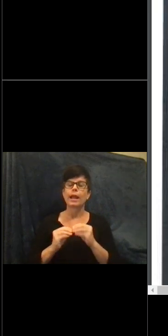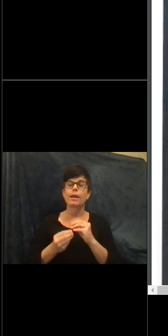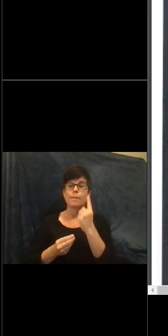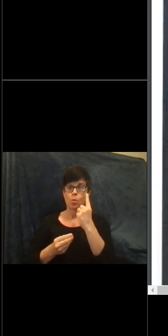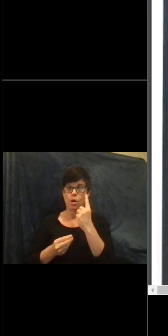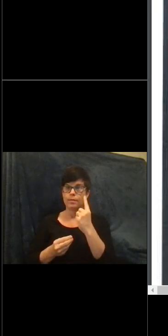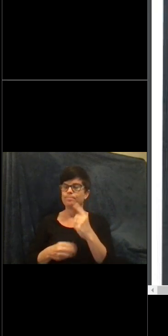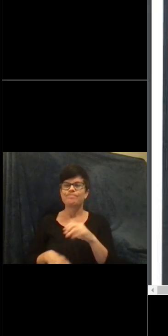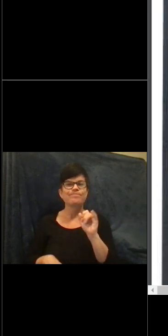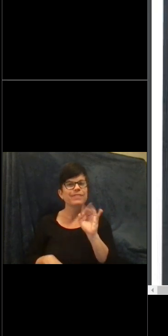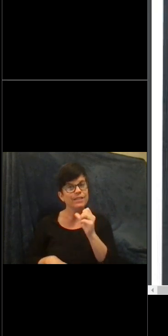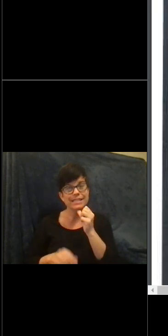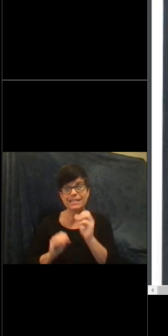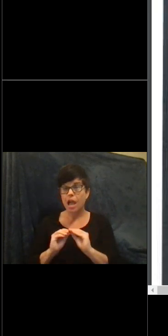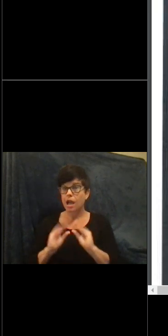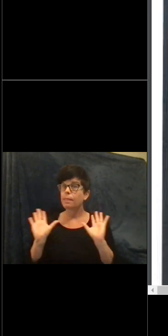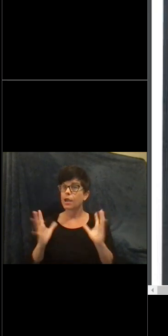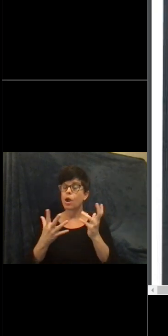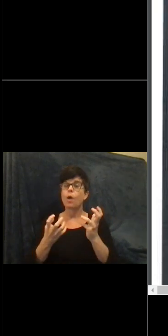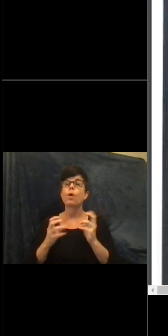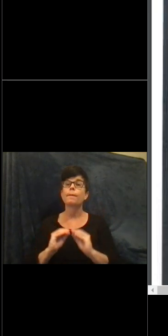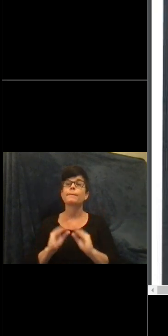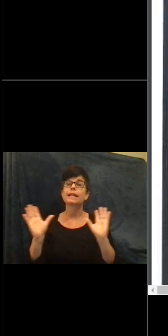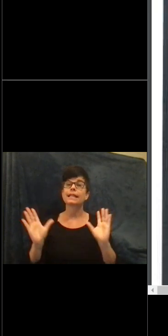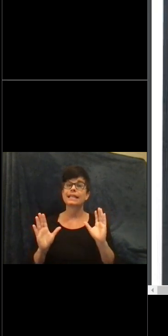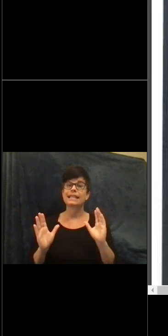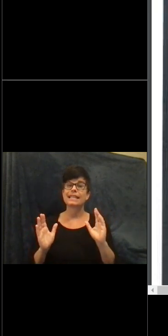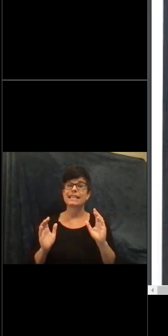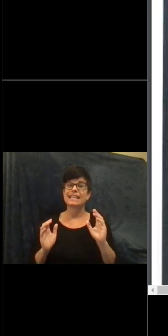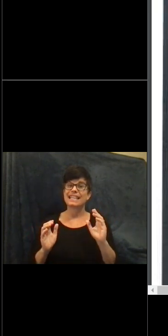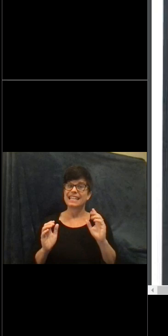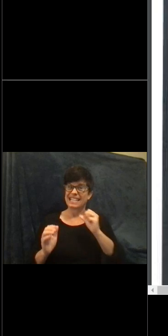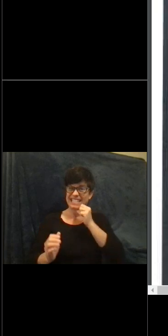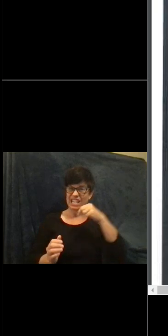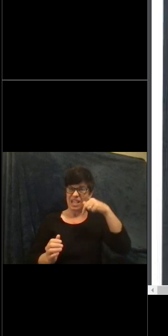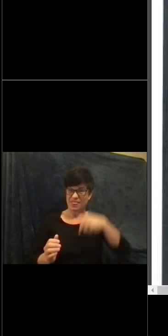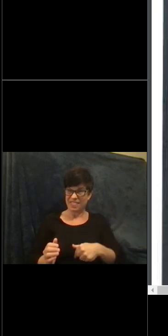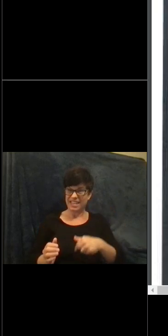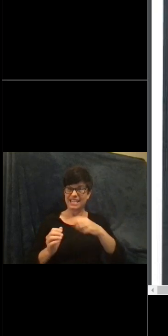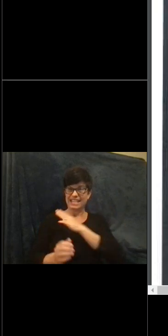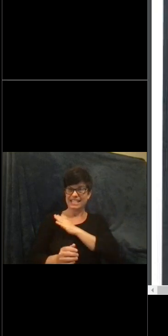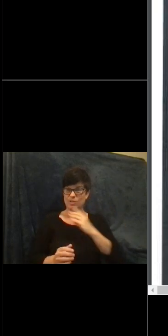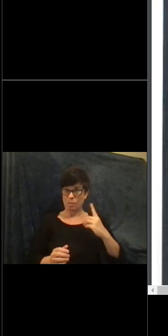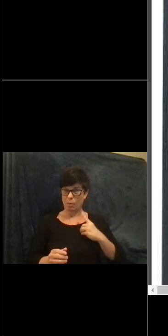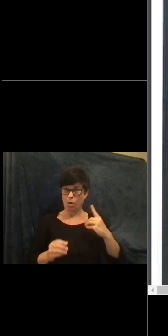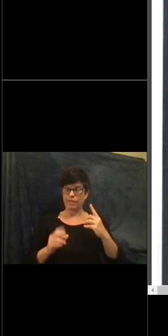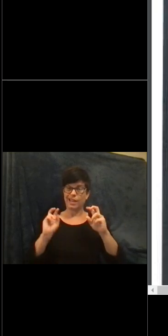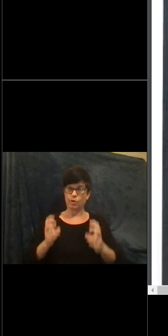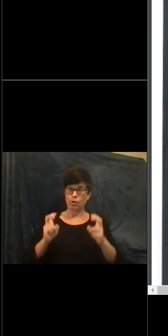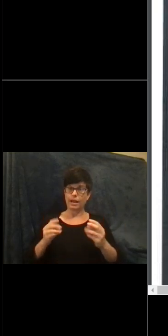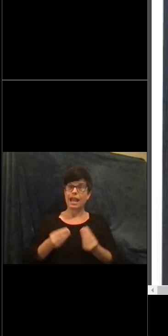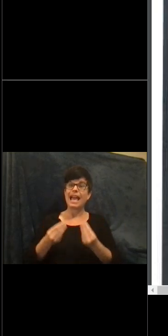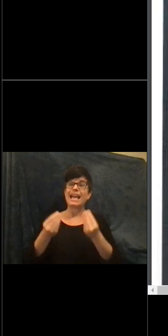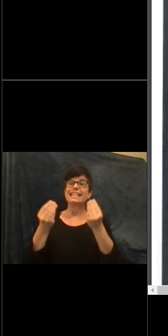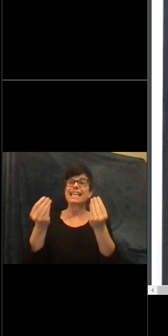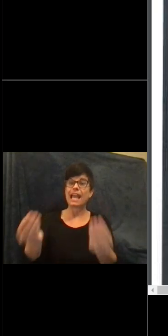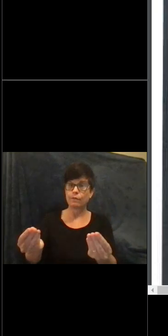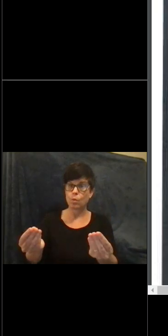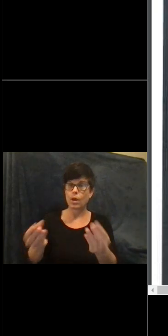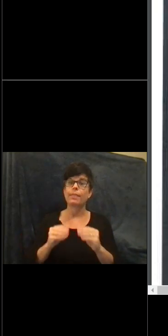not abundantly clear, let me just make it clear now that it is not this commission that quote unquote gave away that land. All right, that was not a